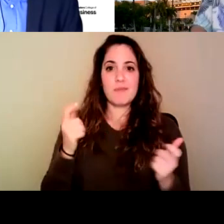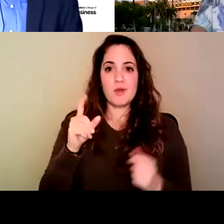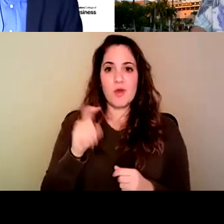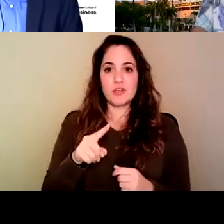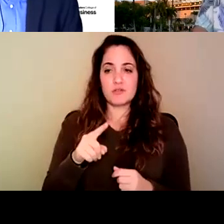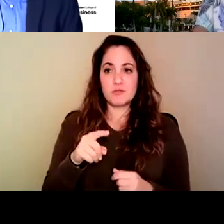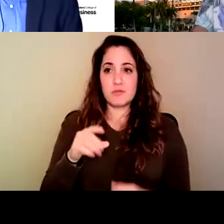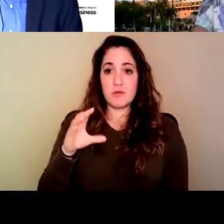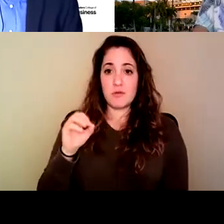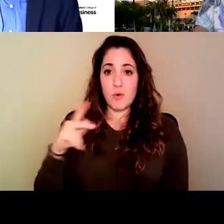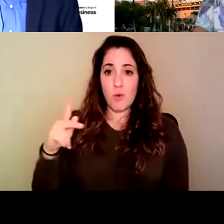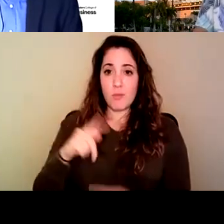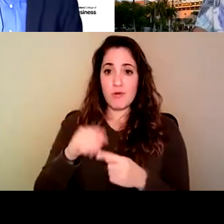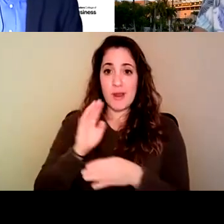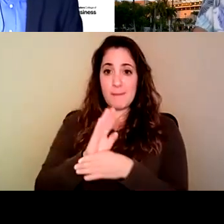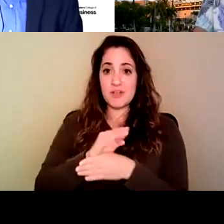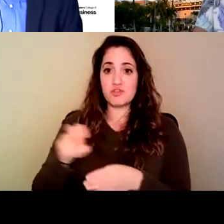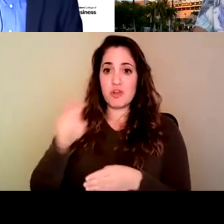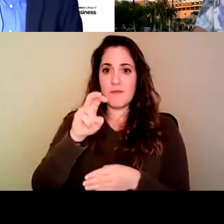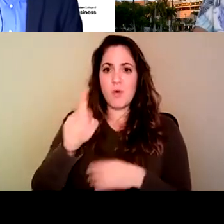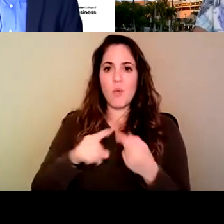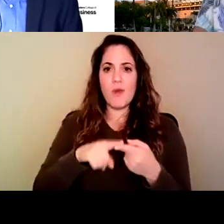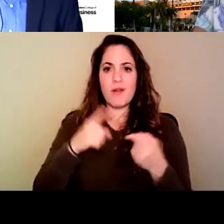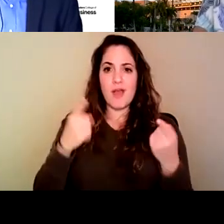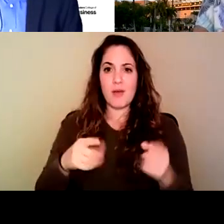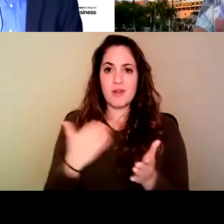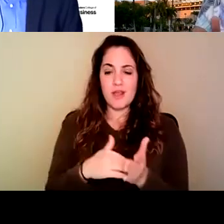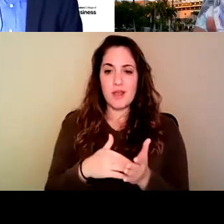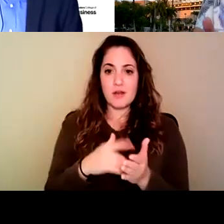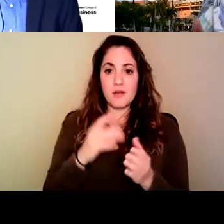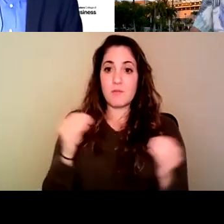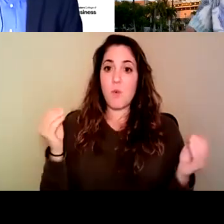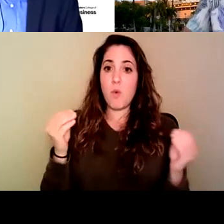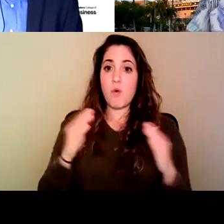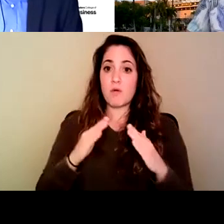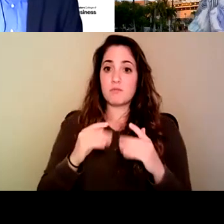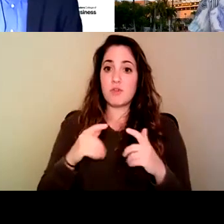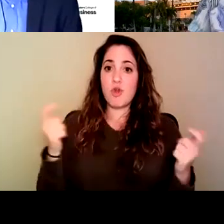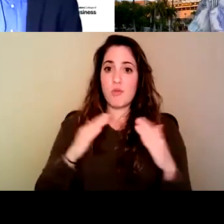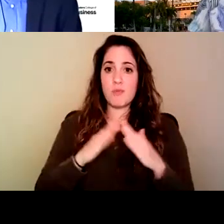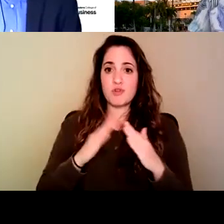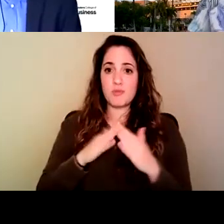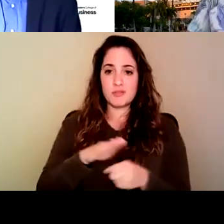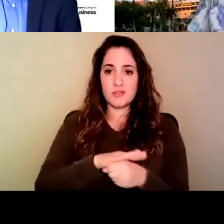will corporate and business travel return to these larger metropolitan locations? You